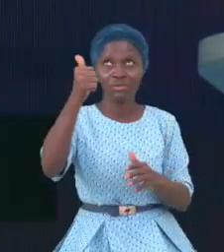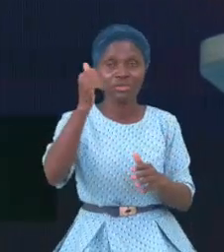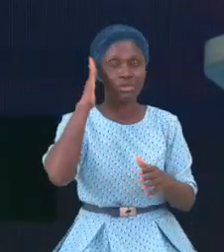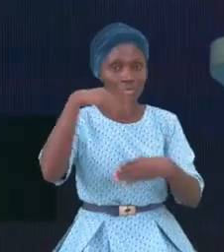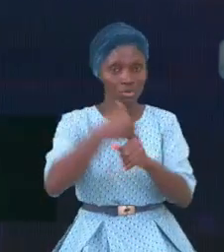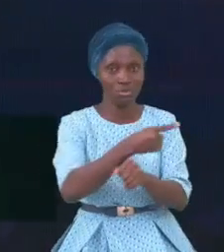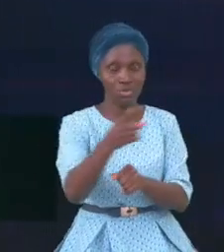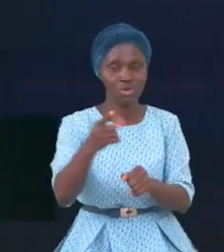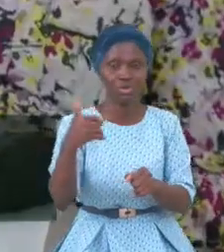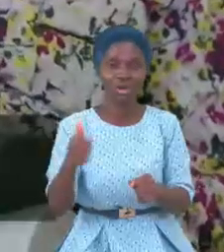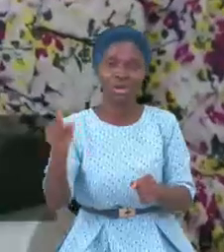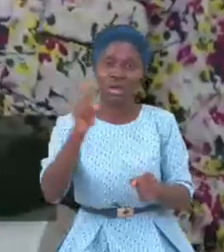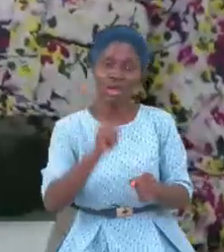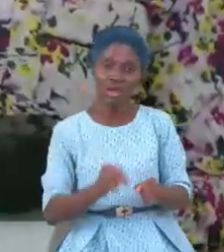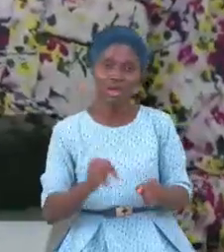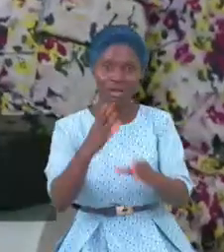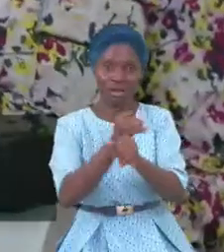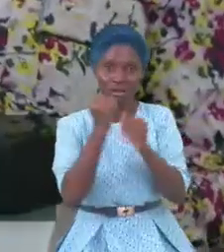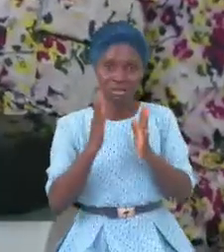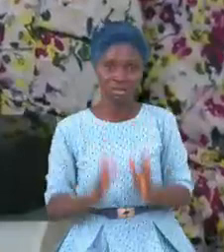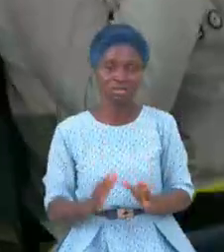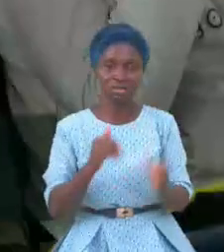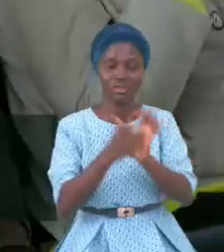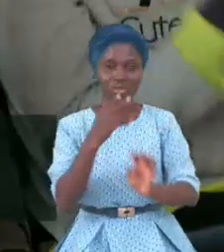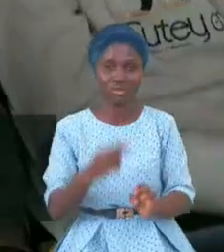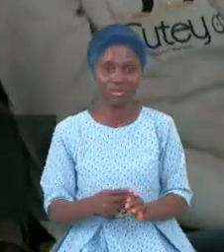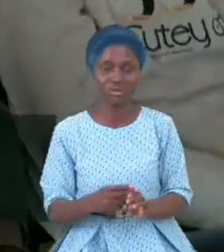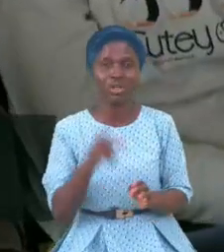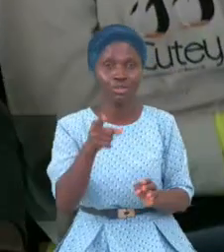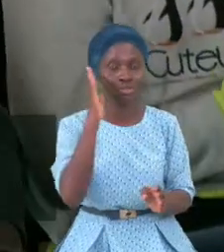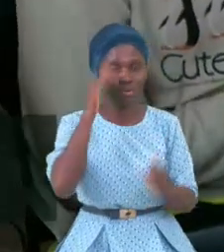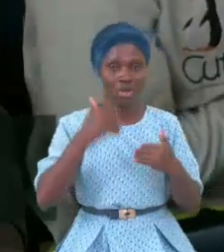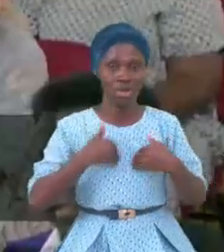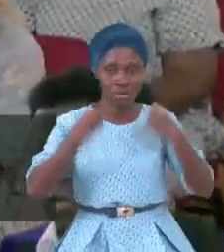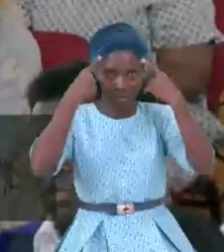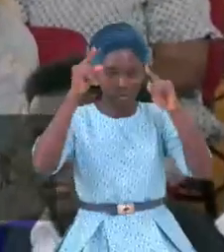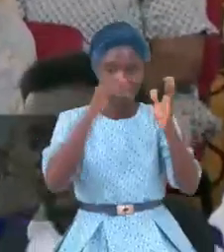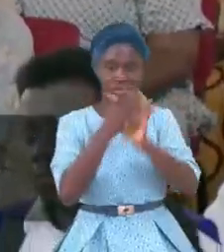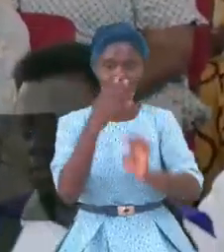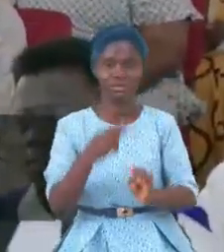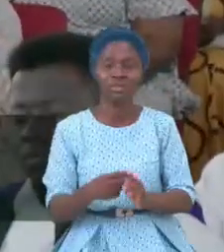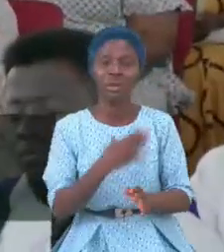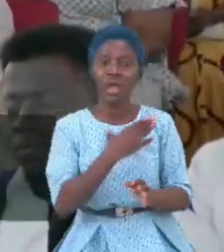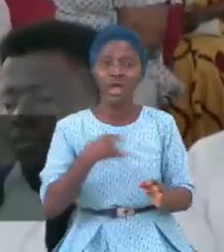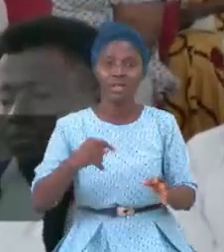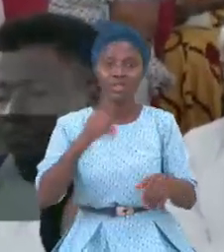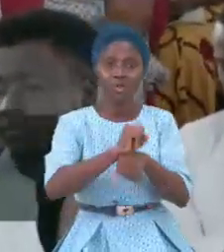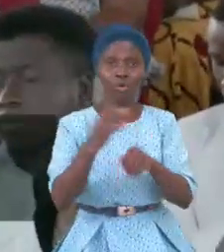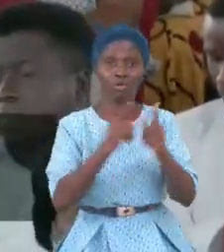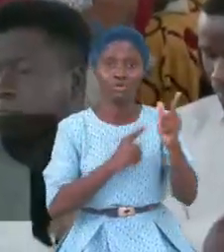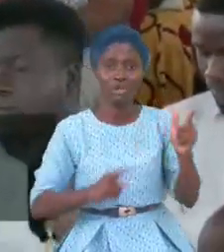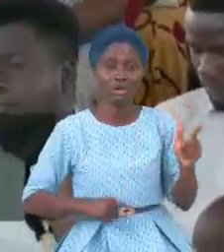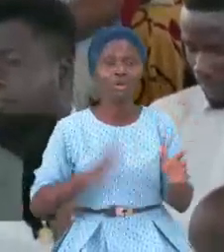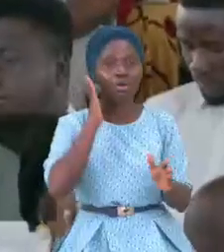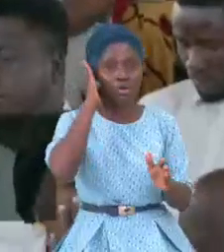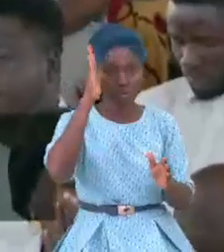you'll be an achiever. You will have success. You'll have progress. And the work of the Lord will